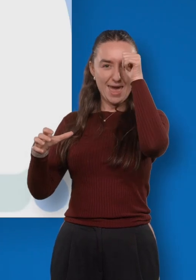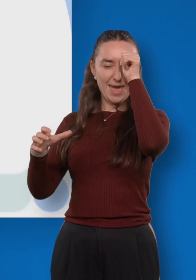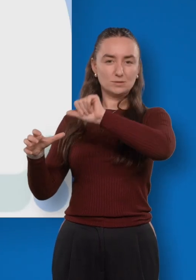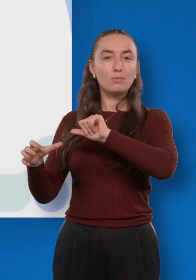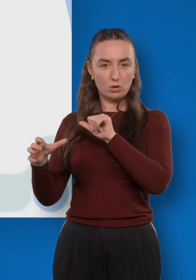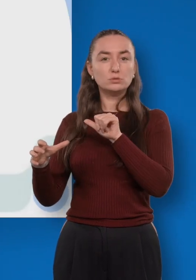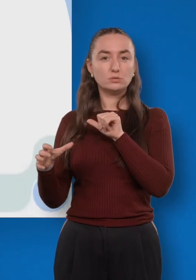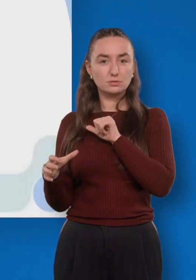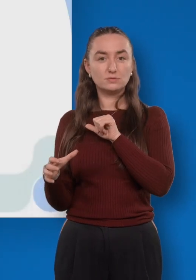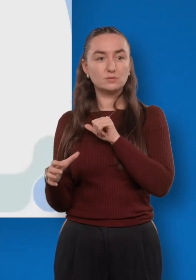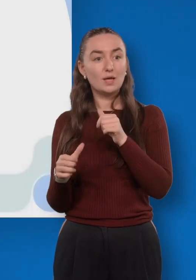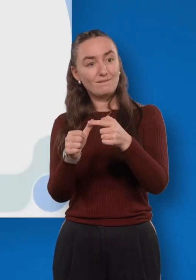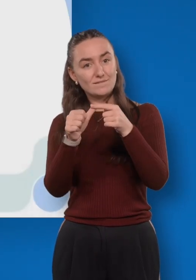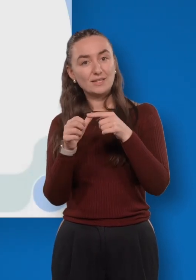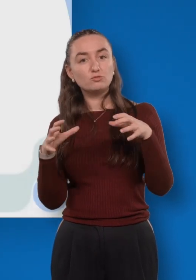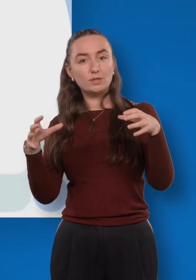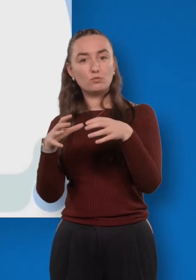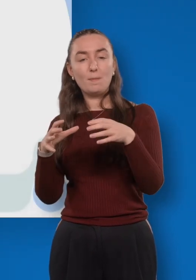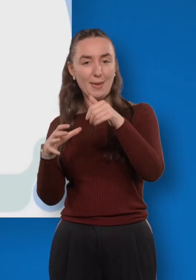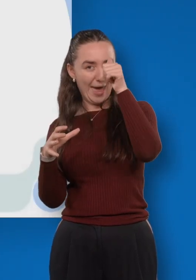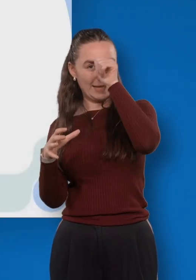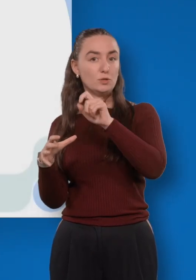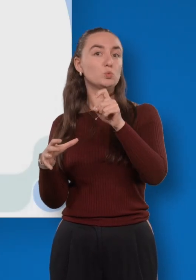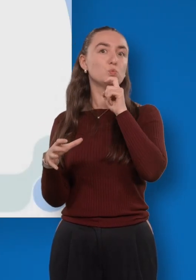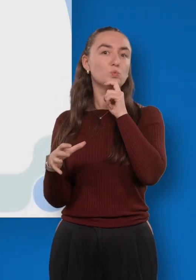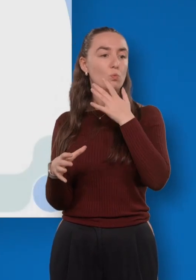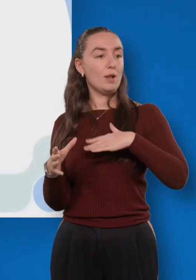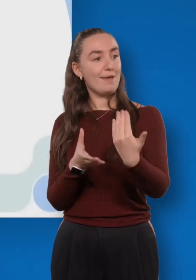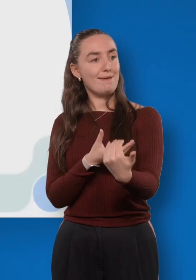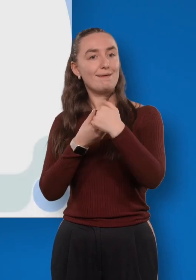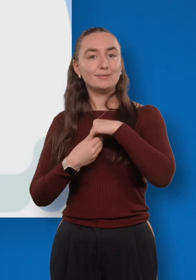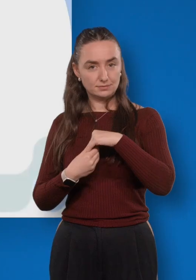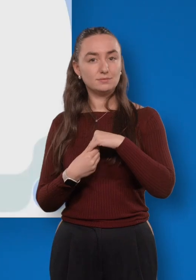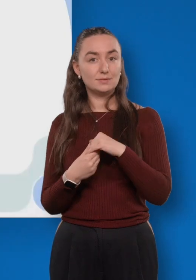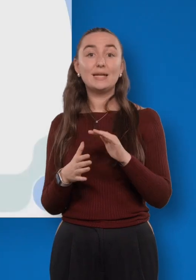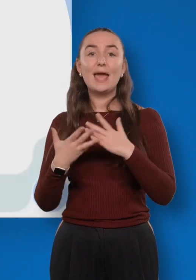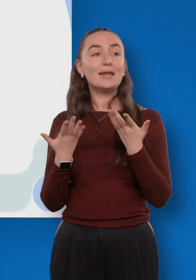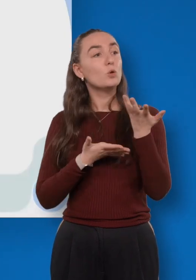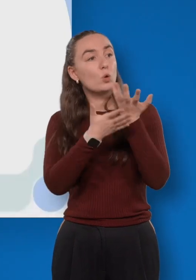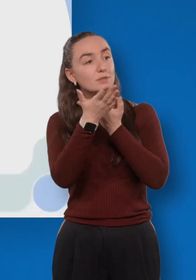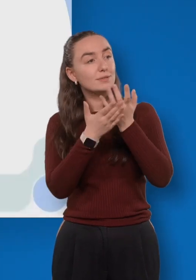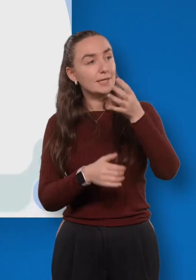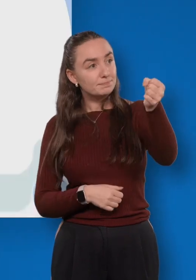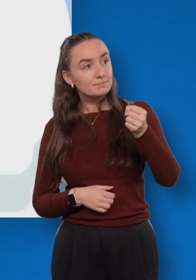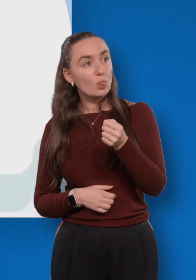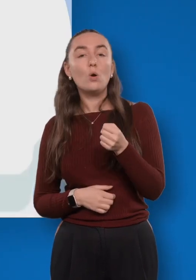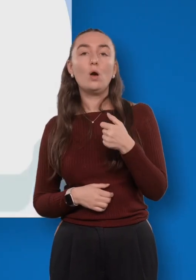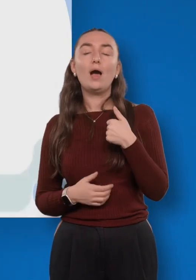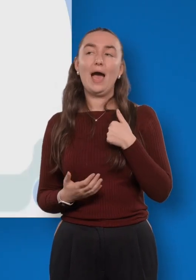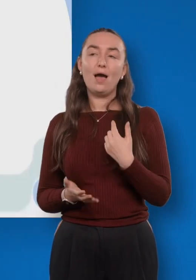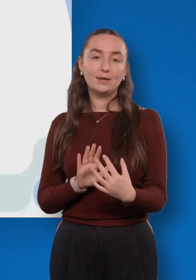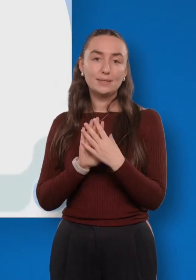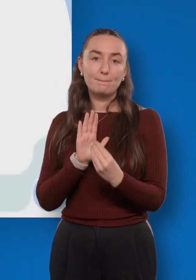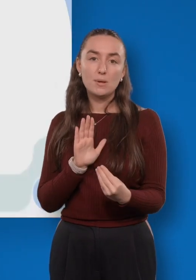contacting and recruiting, whether that's into the team, into any consultants you employ. I, for example, am working